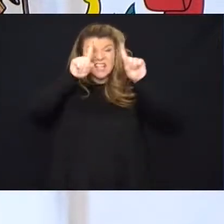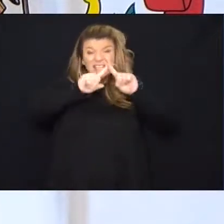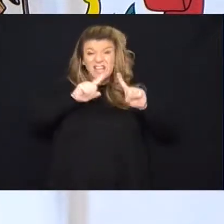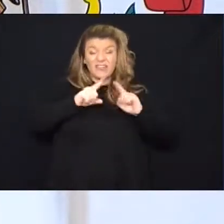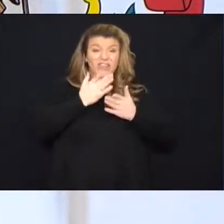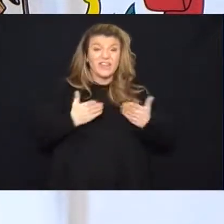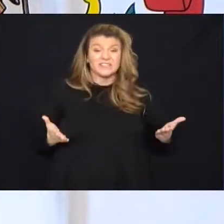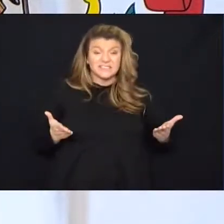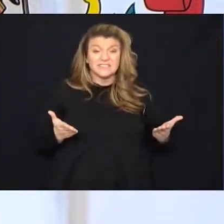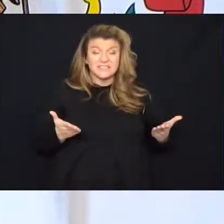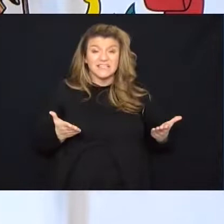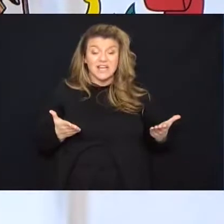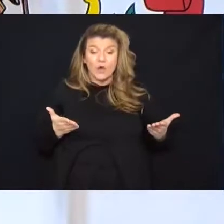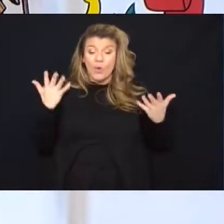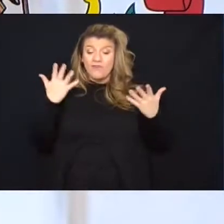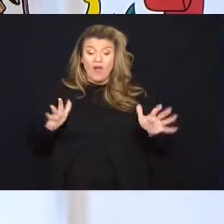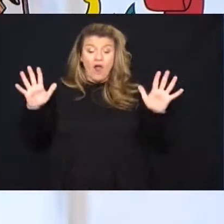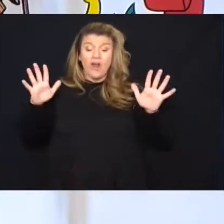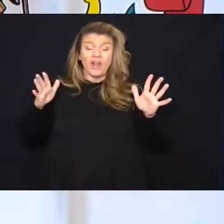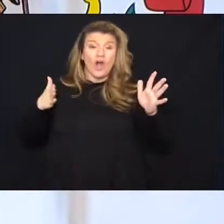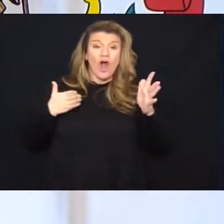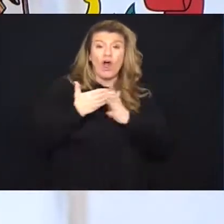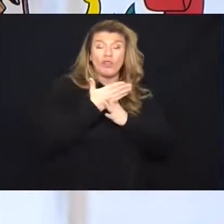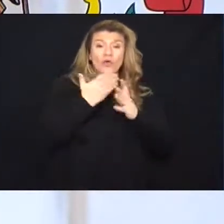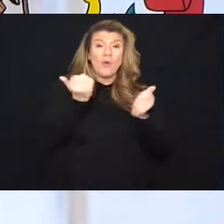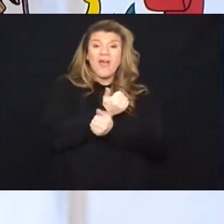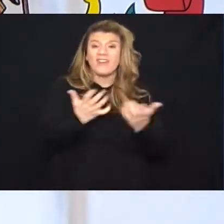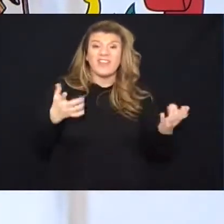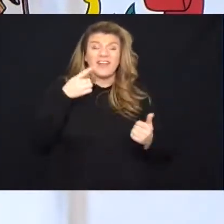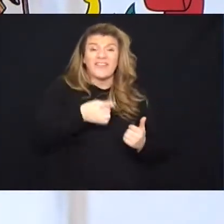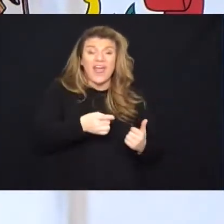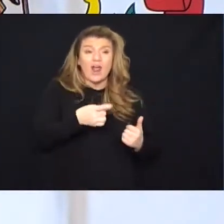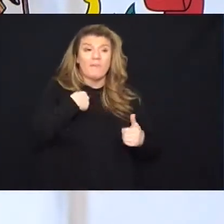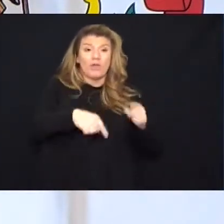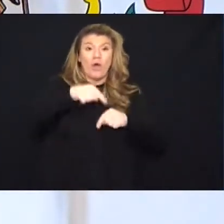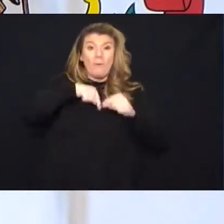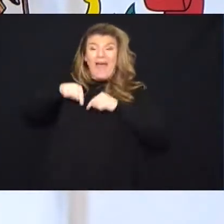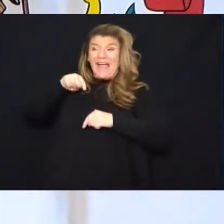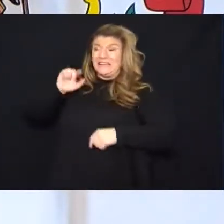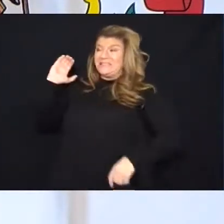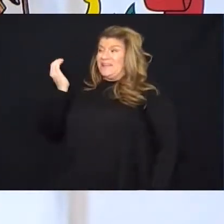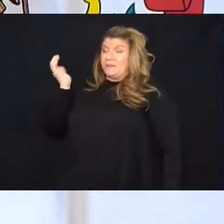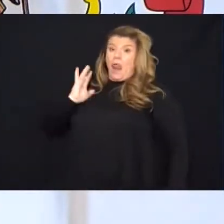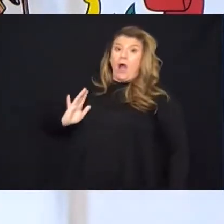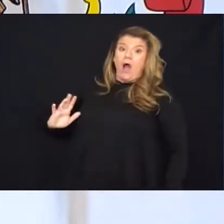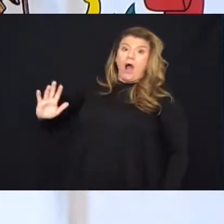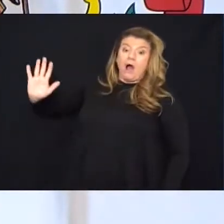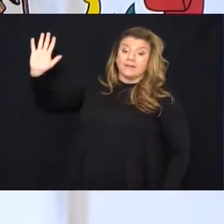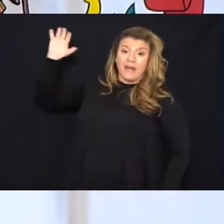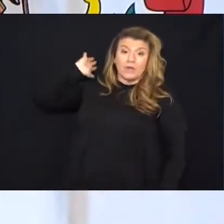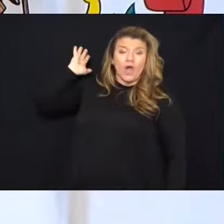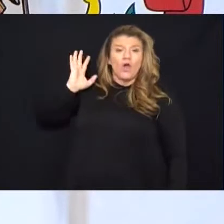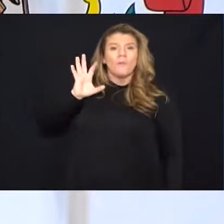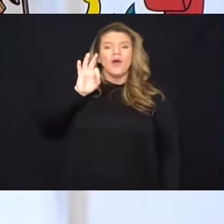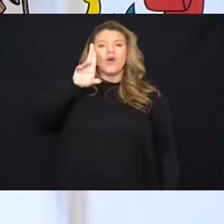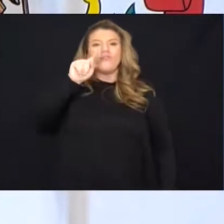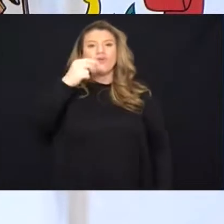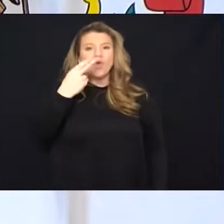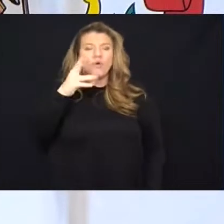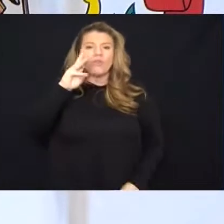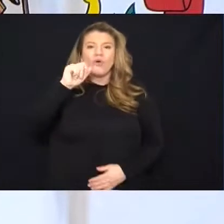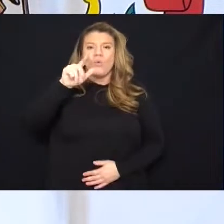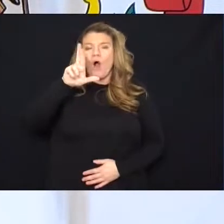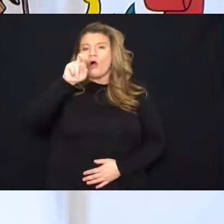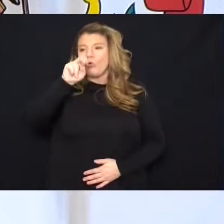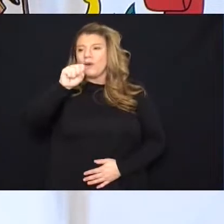stuff, that we've gone through there, and we go back to long ago, it seems like now, but Frith and Walgreens, what partners